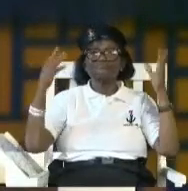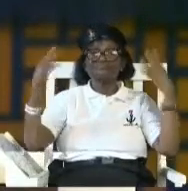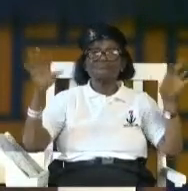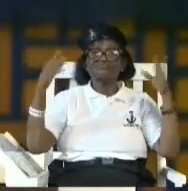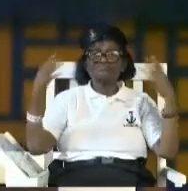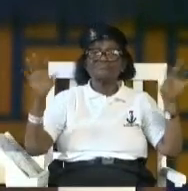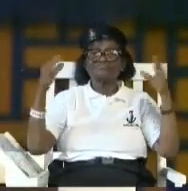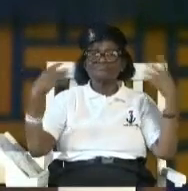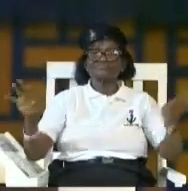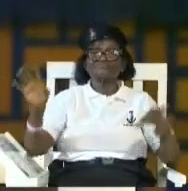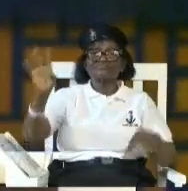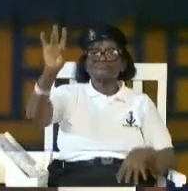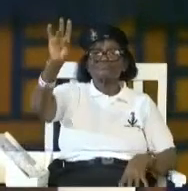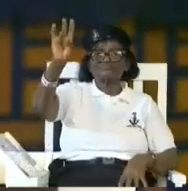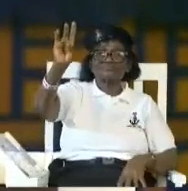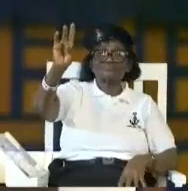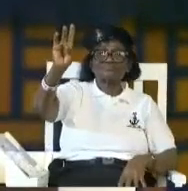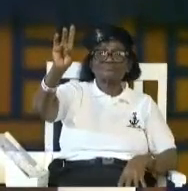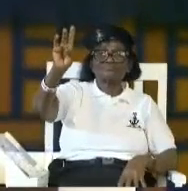Seven.